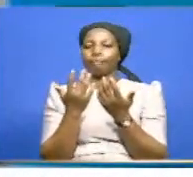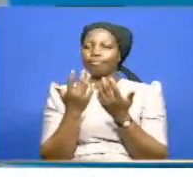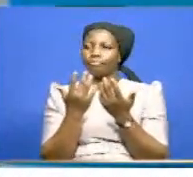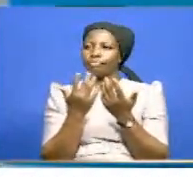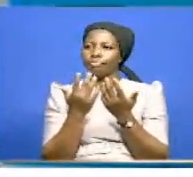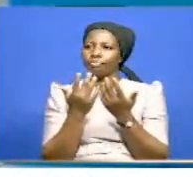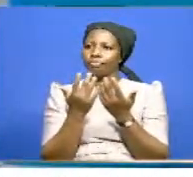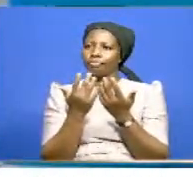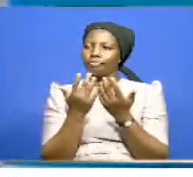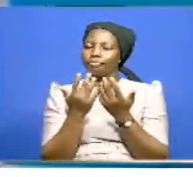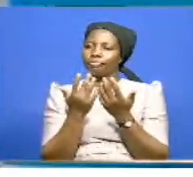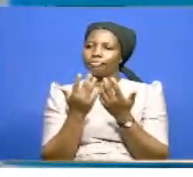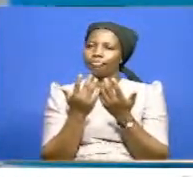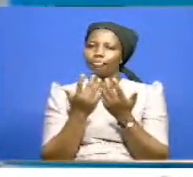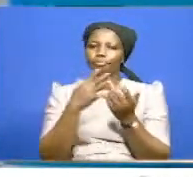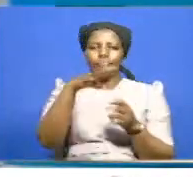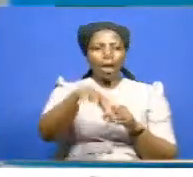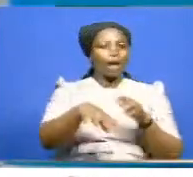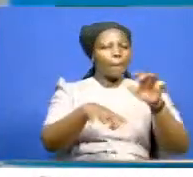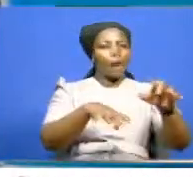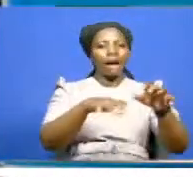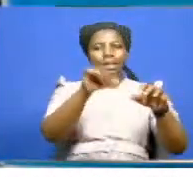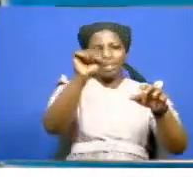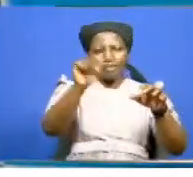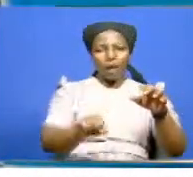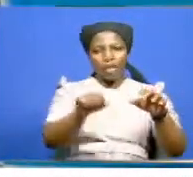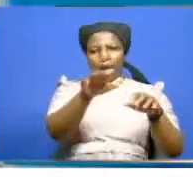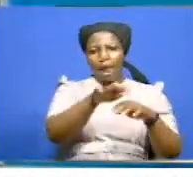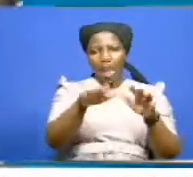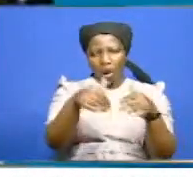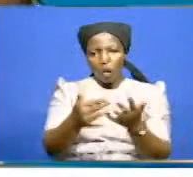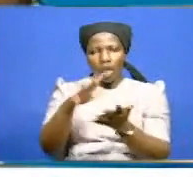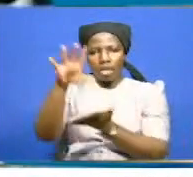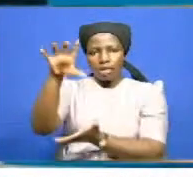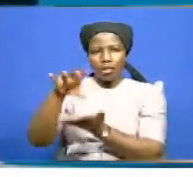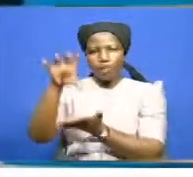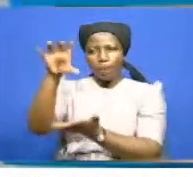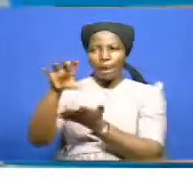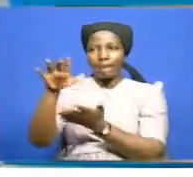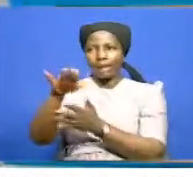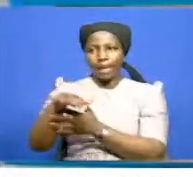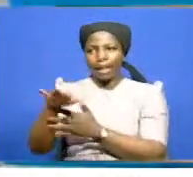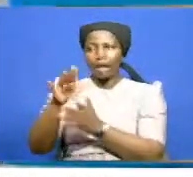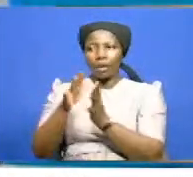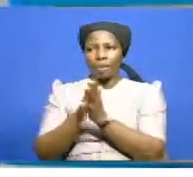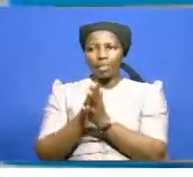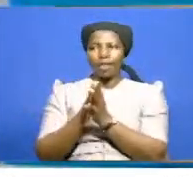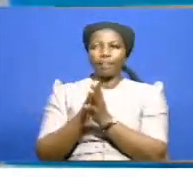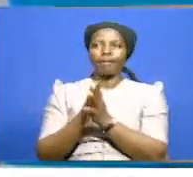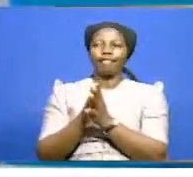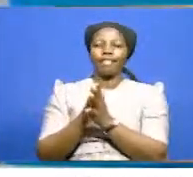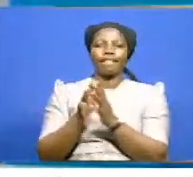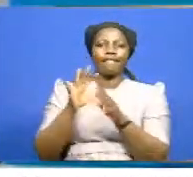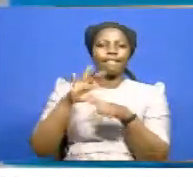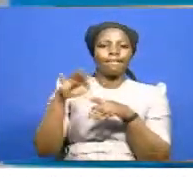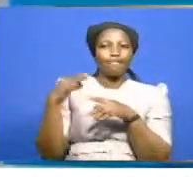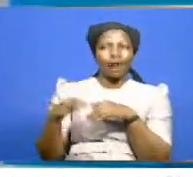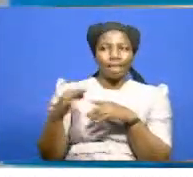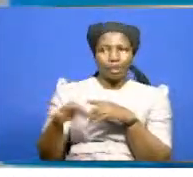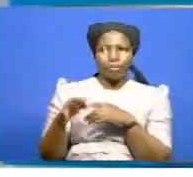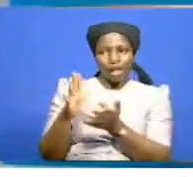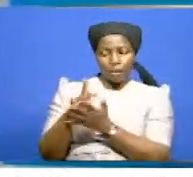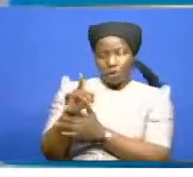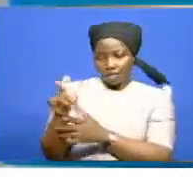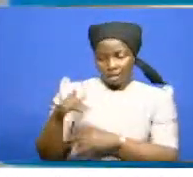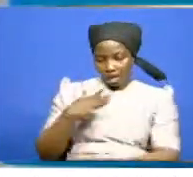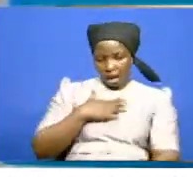bypass or within the supermarket areas with vegetables at the boot of those cars. Some of those have been our customers,